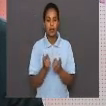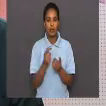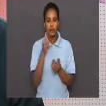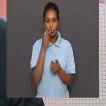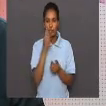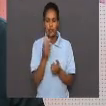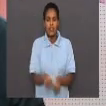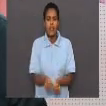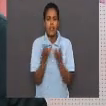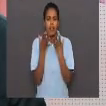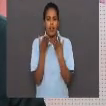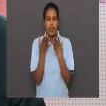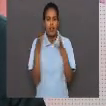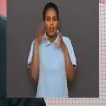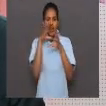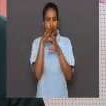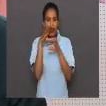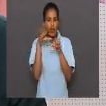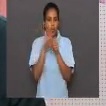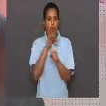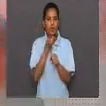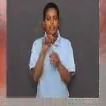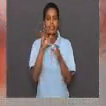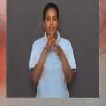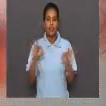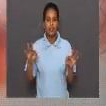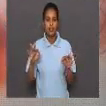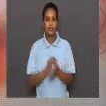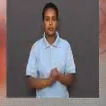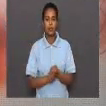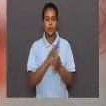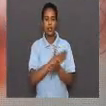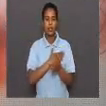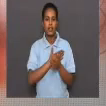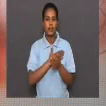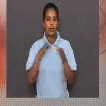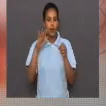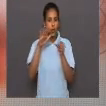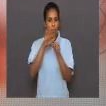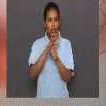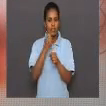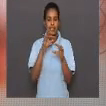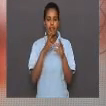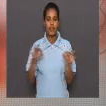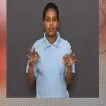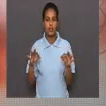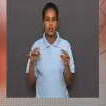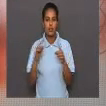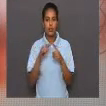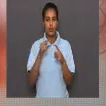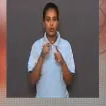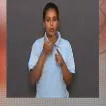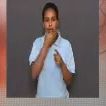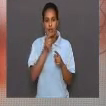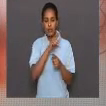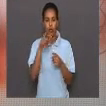will see several incomplete sentences. Please complete the sentences to the best of